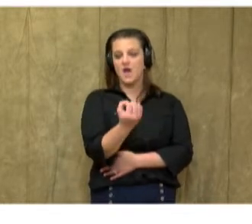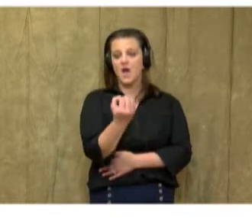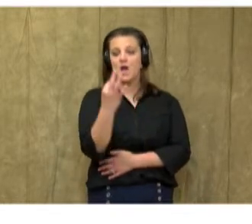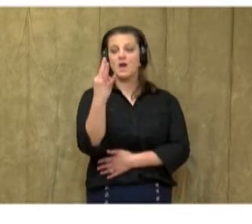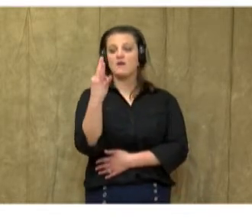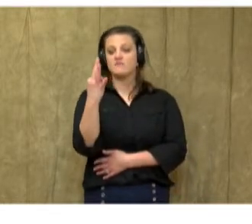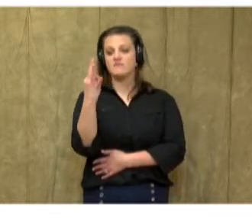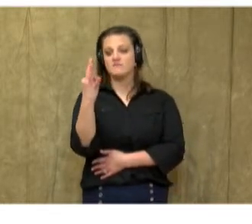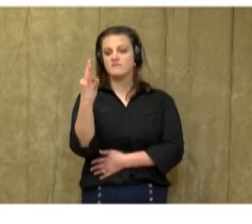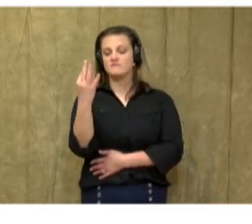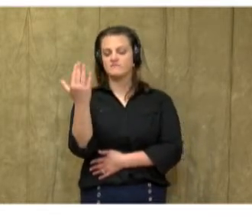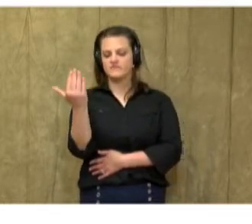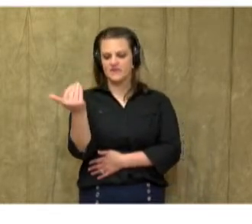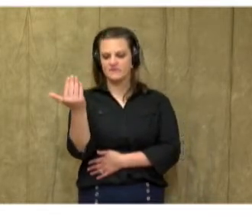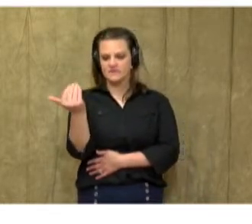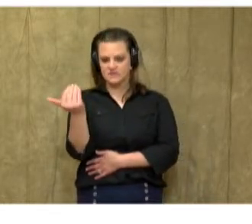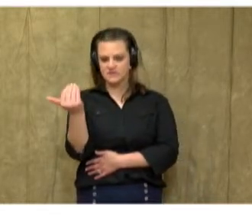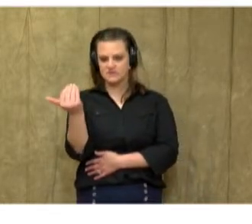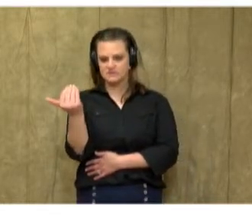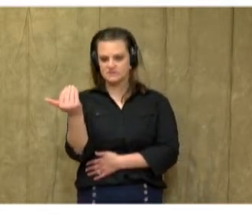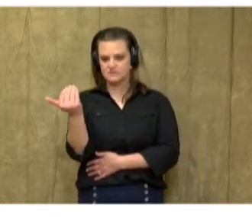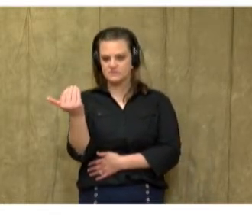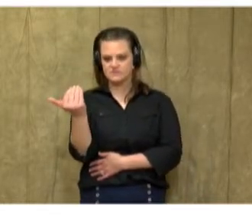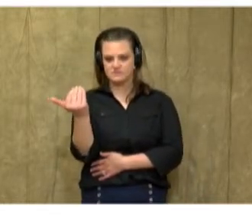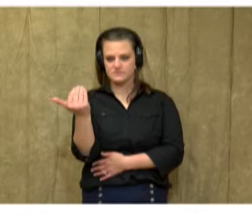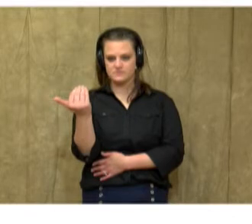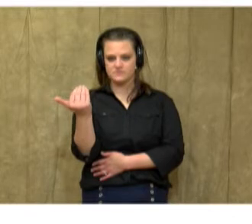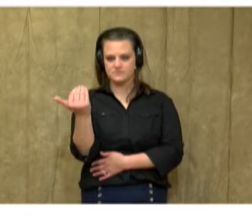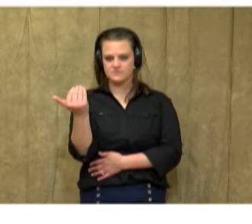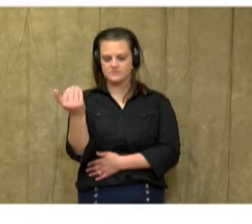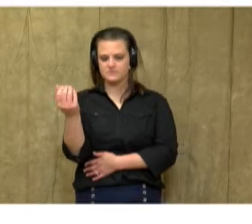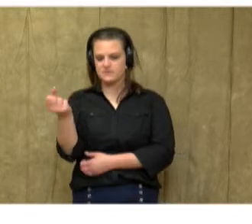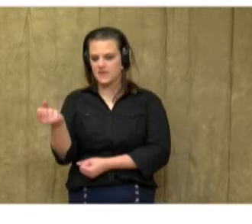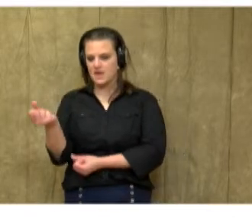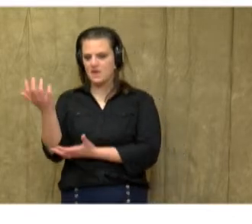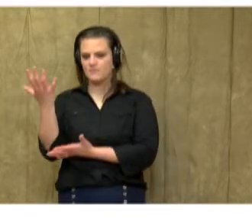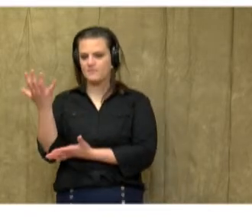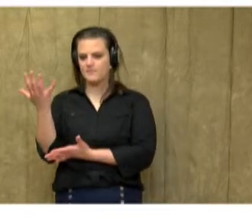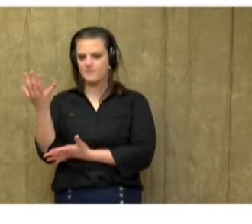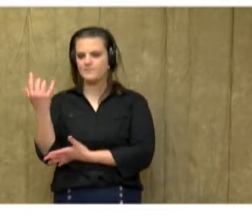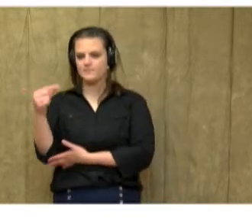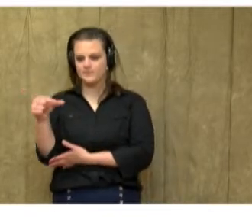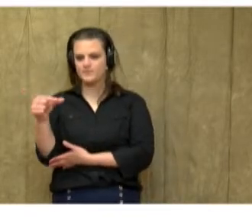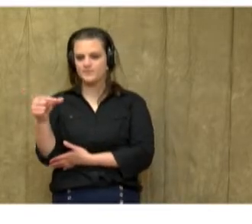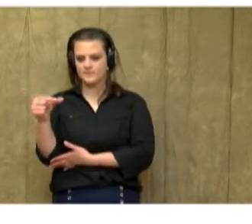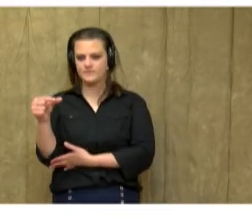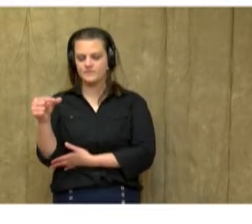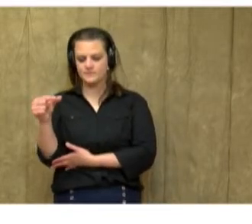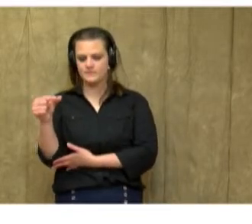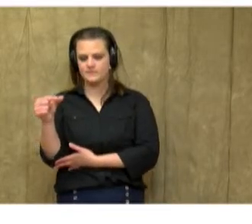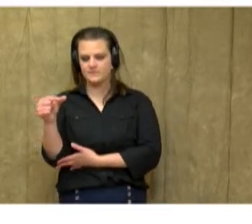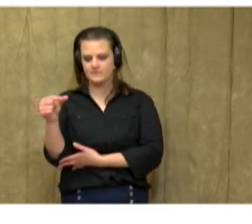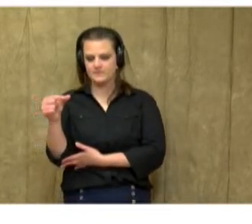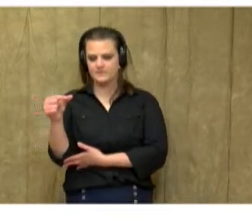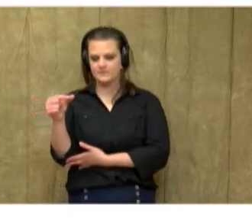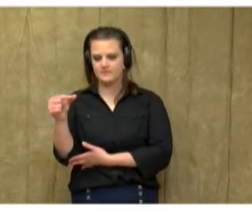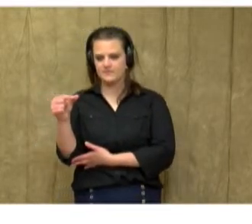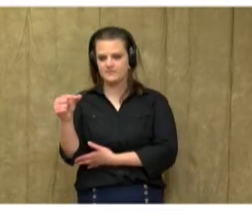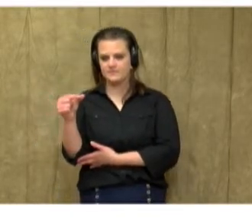of the 15 tiles are green.